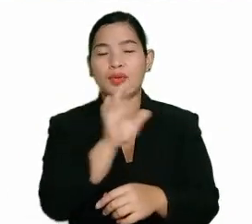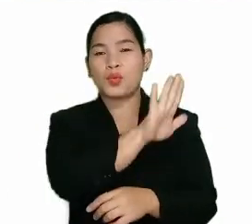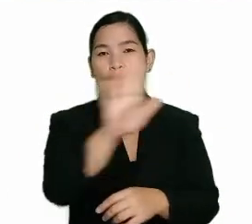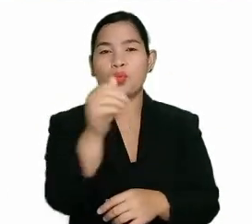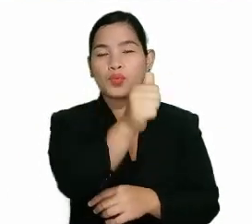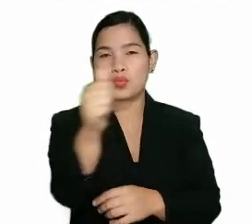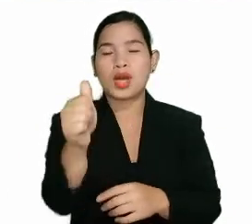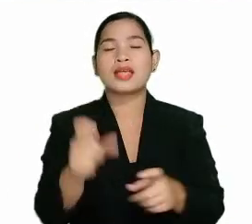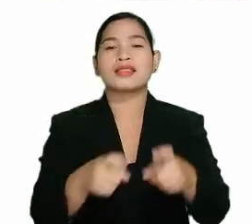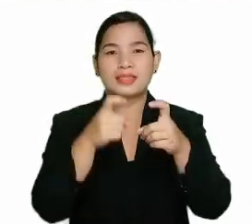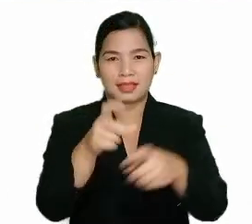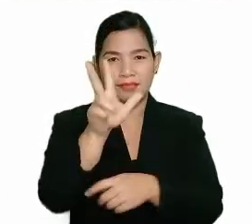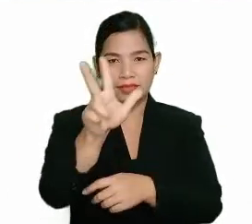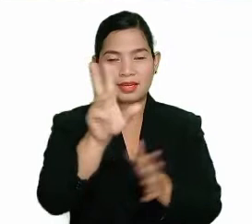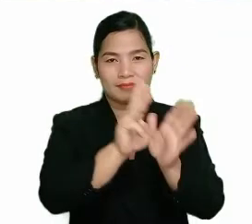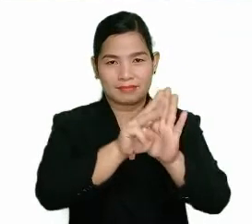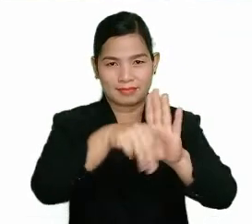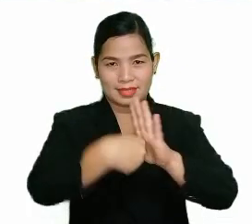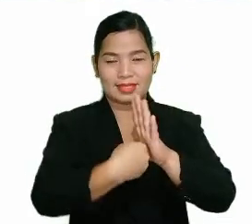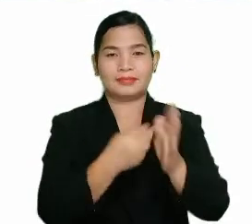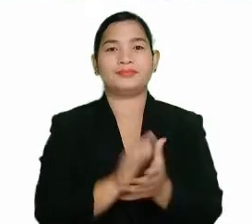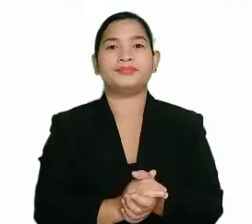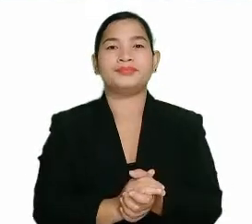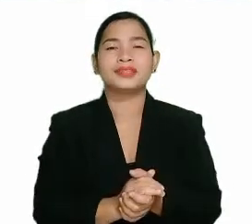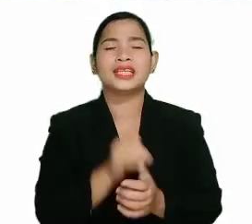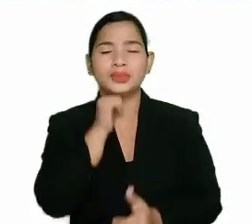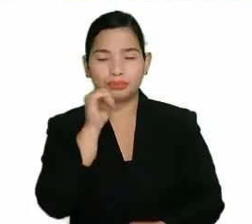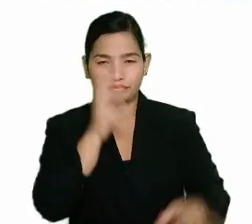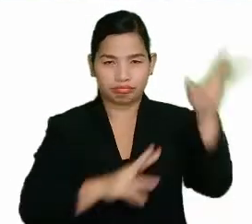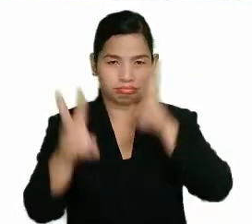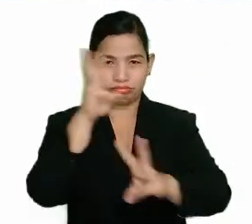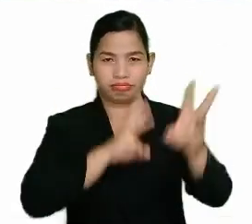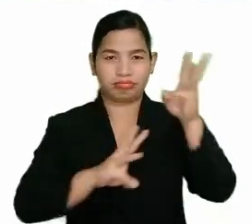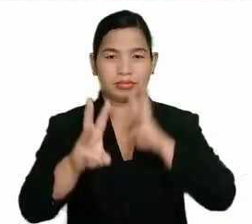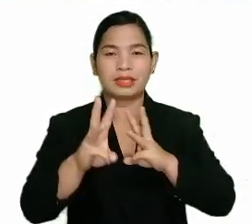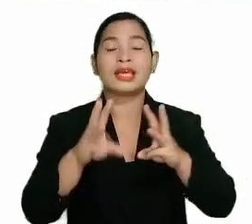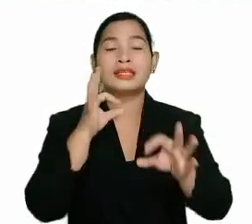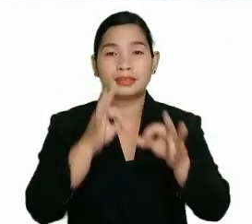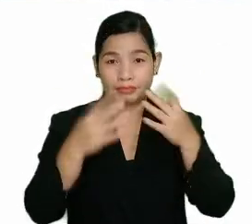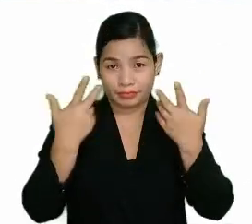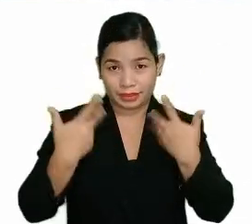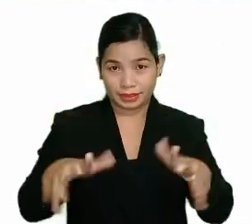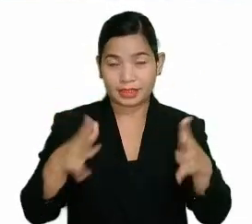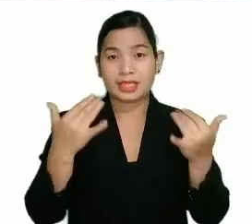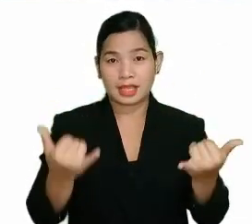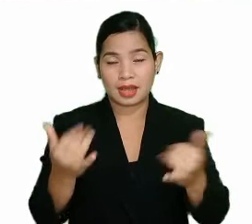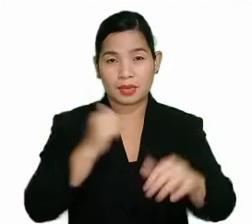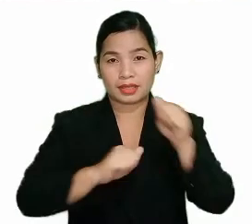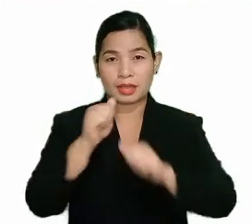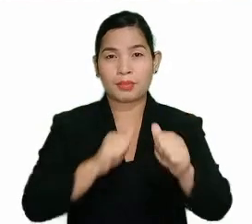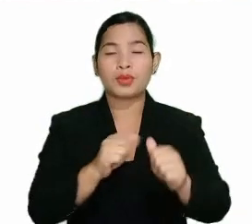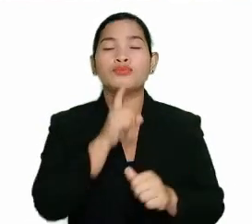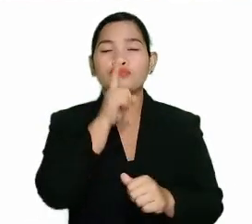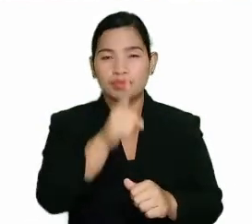You will be given 3 minutes. Do not worry. Once you finish this session, you will